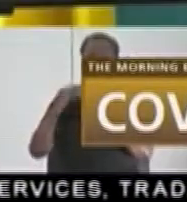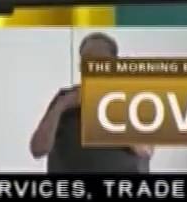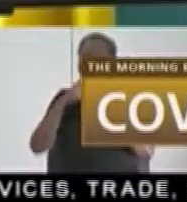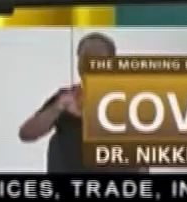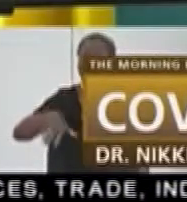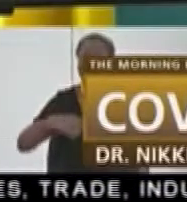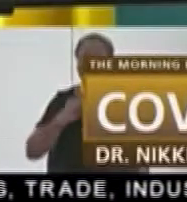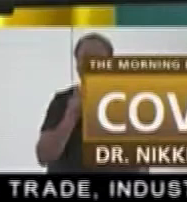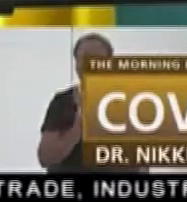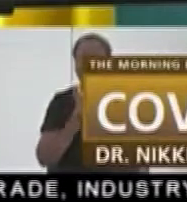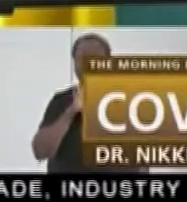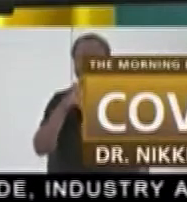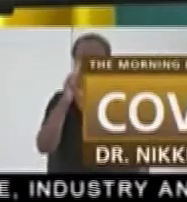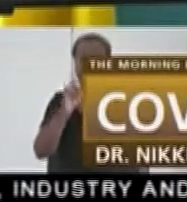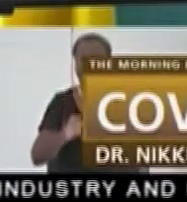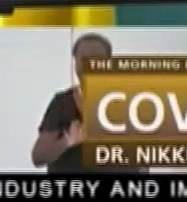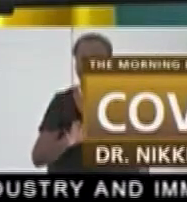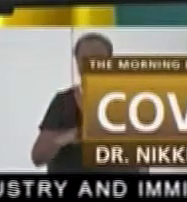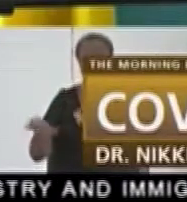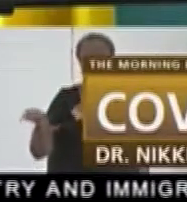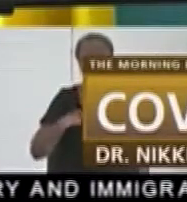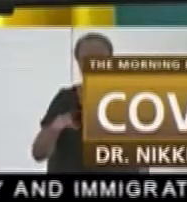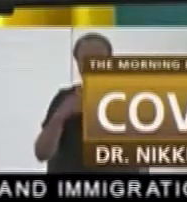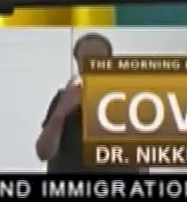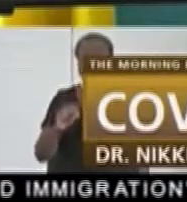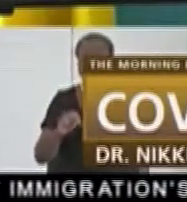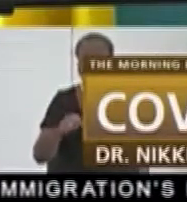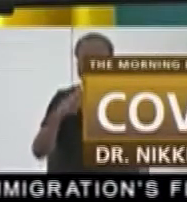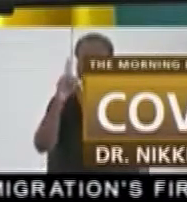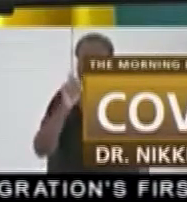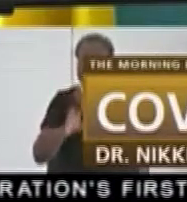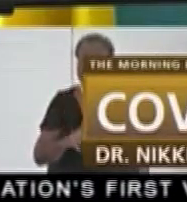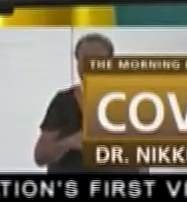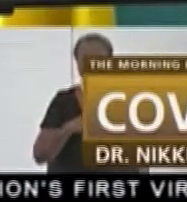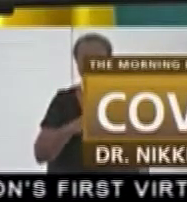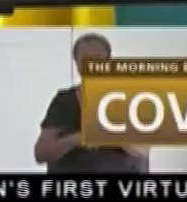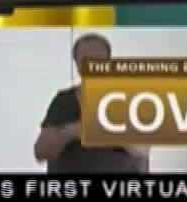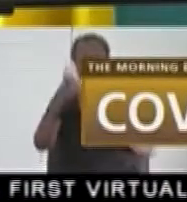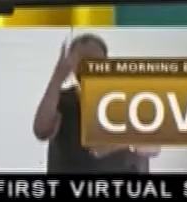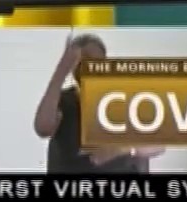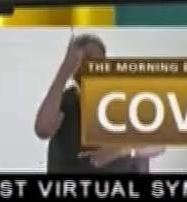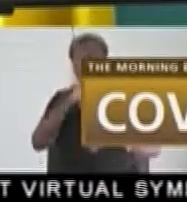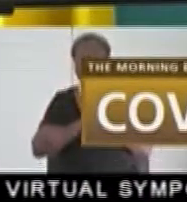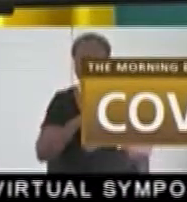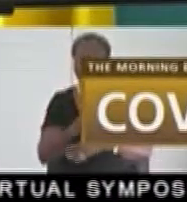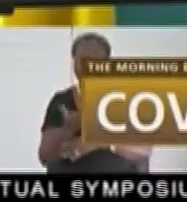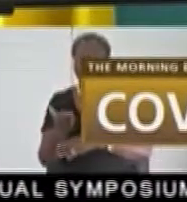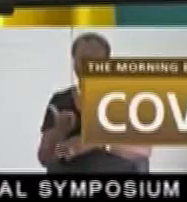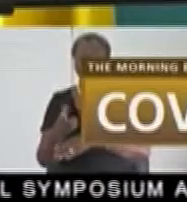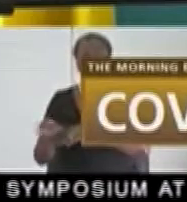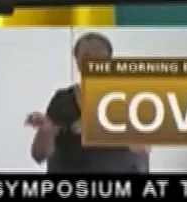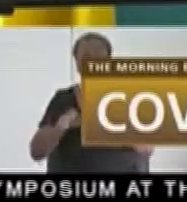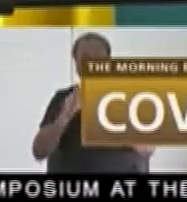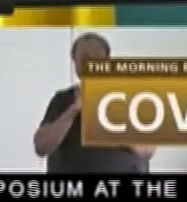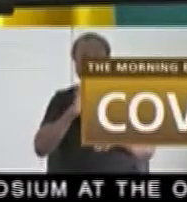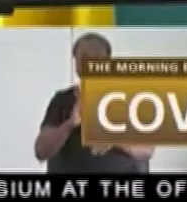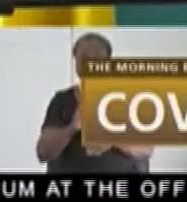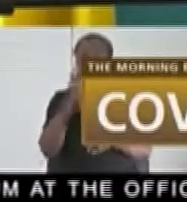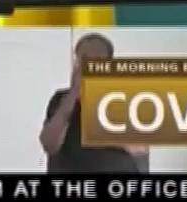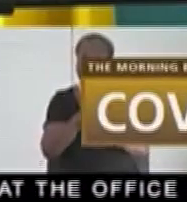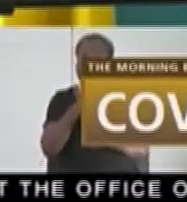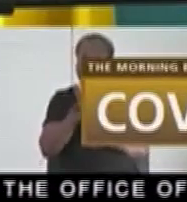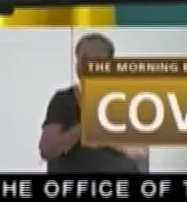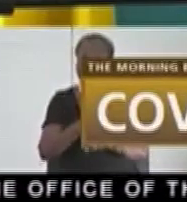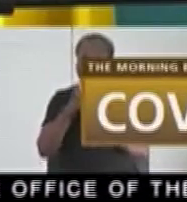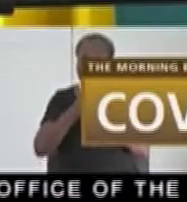test? Does the test detect disease when it's there? And does it correctly identify